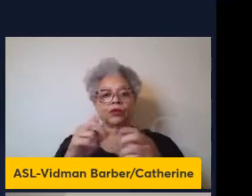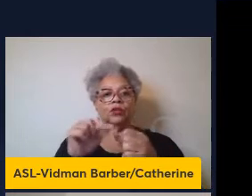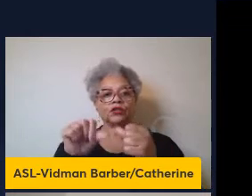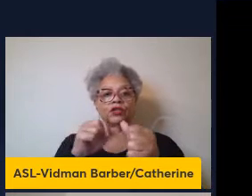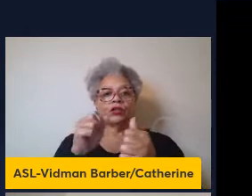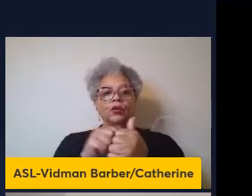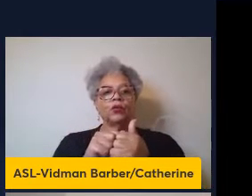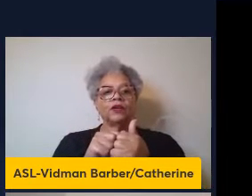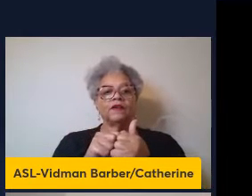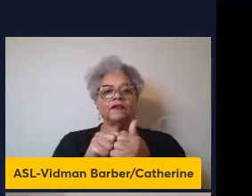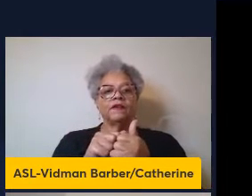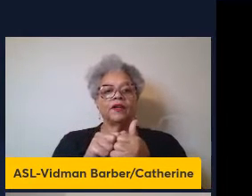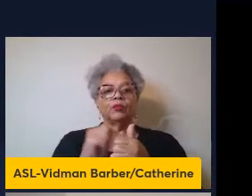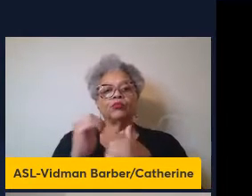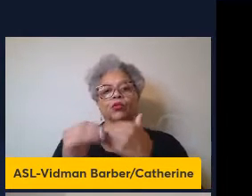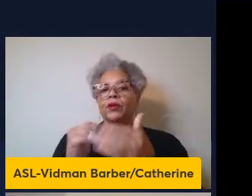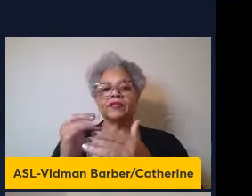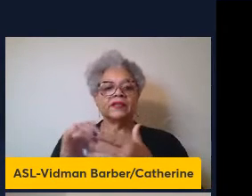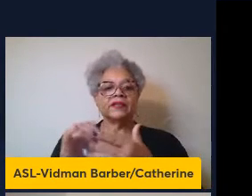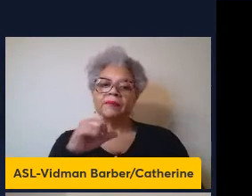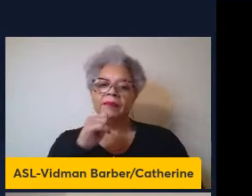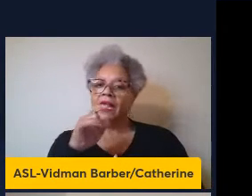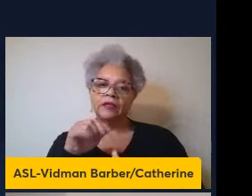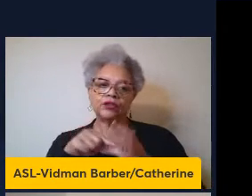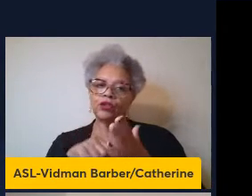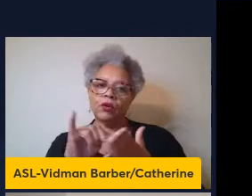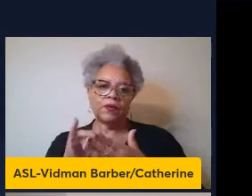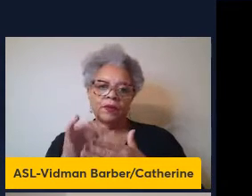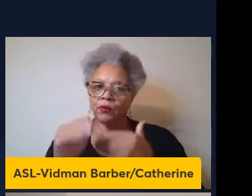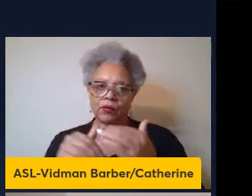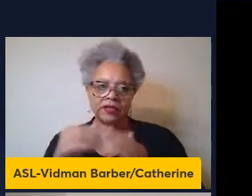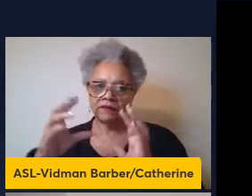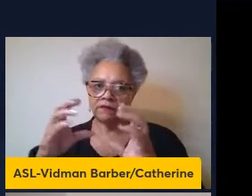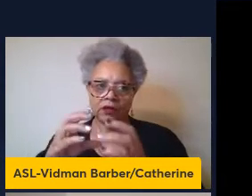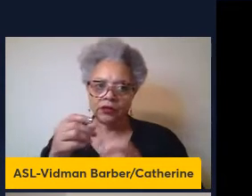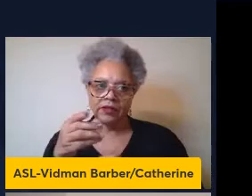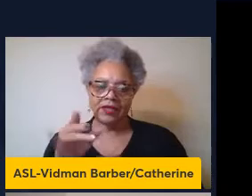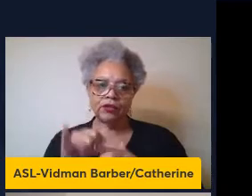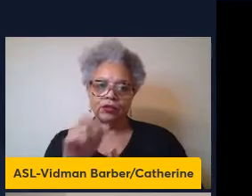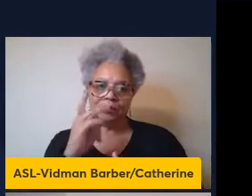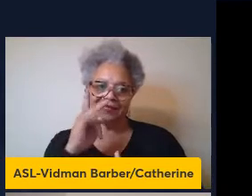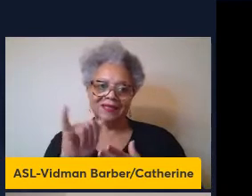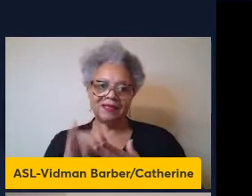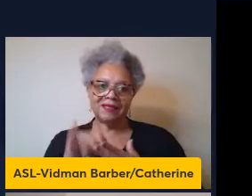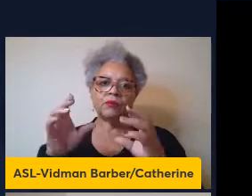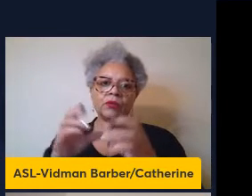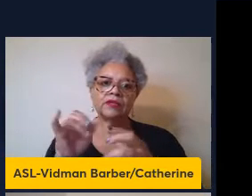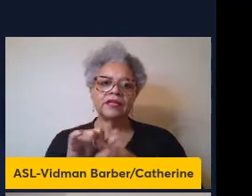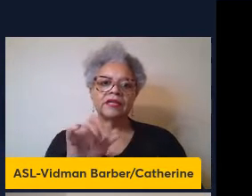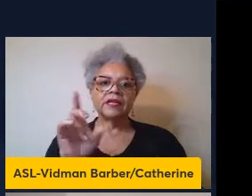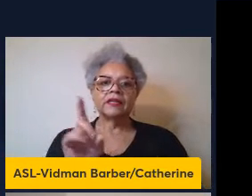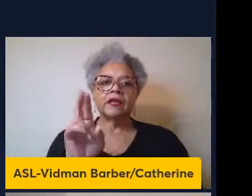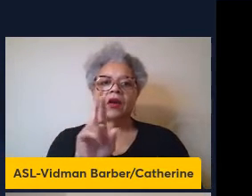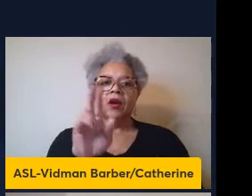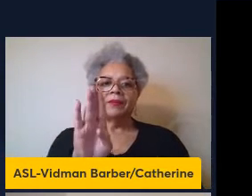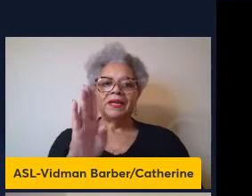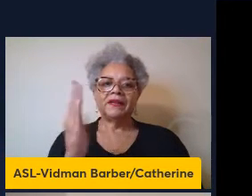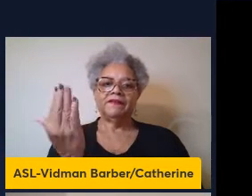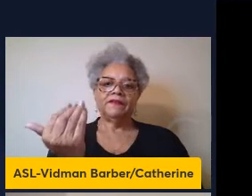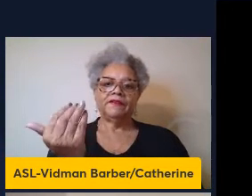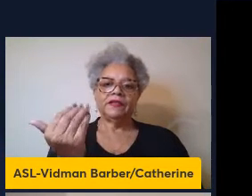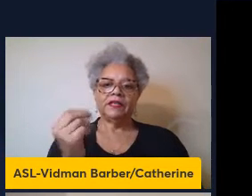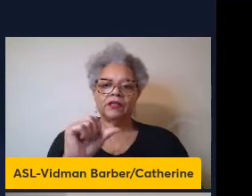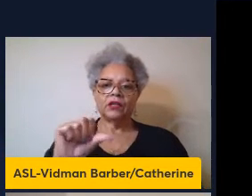progressors. I'm not showing the progressor clusters here. So you can see here a cluster here that is a DRB15 associated